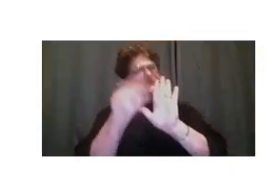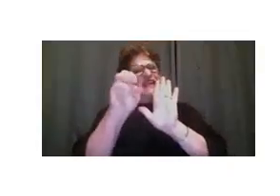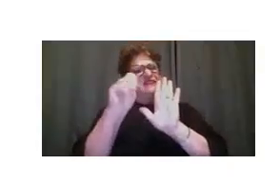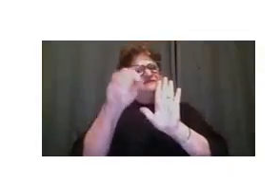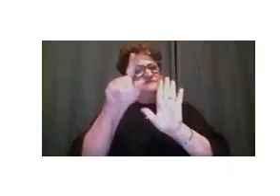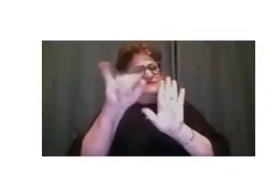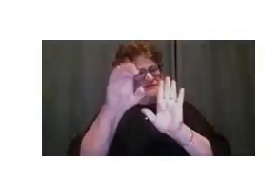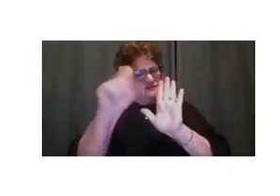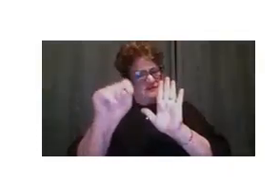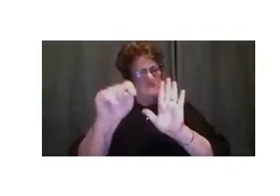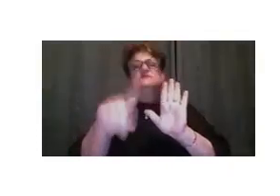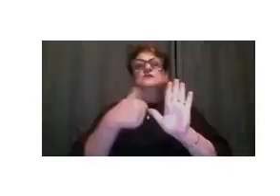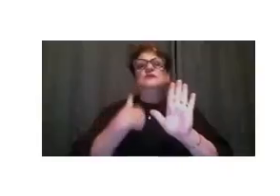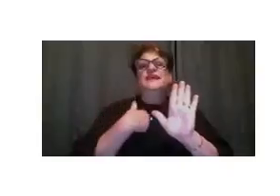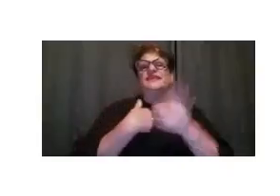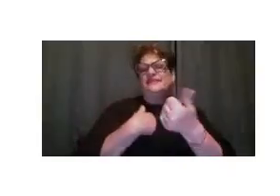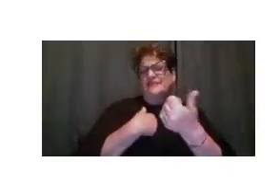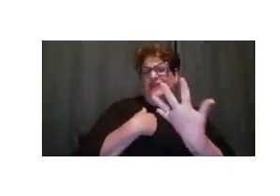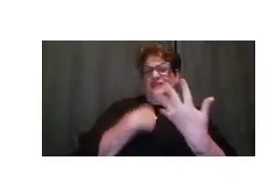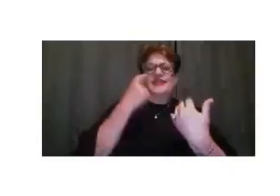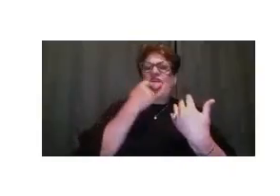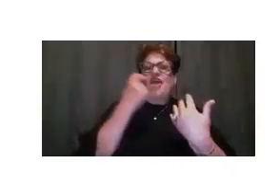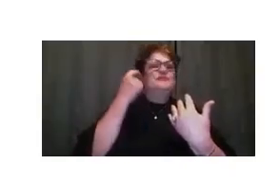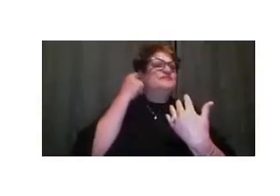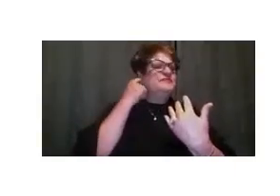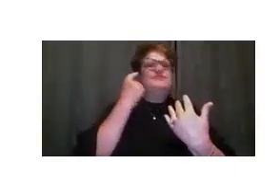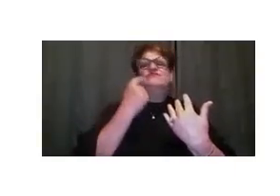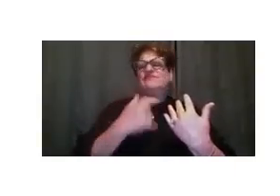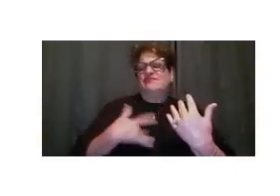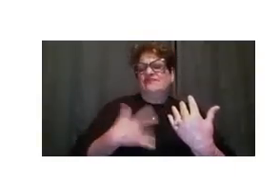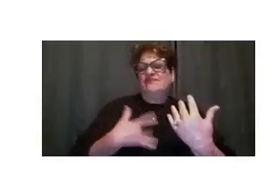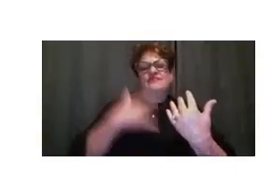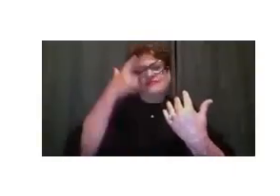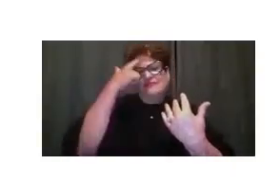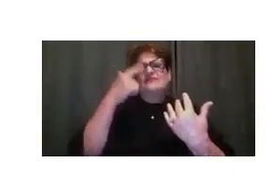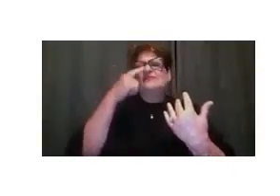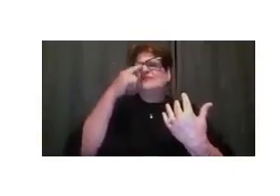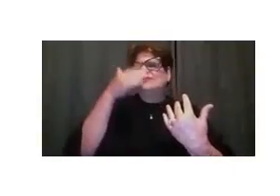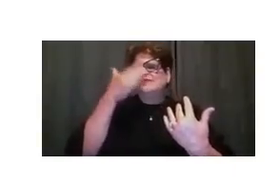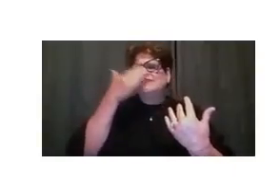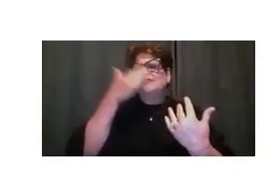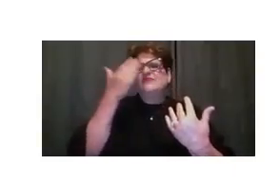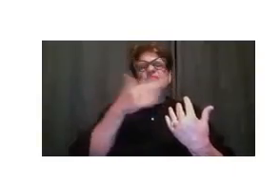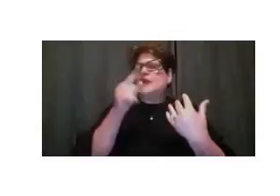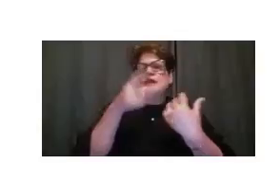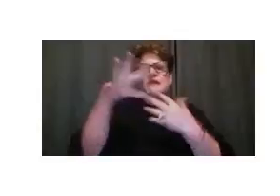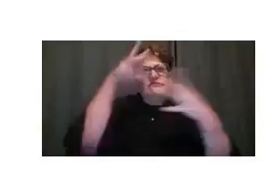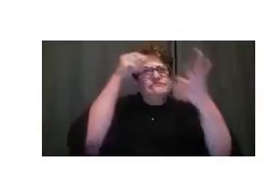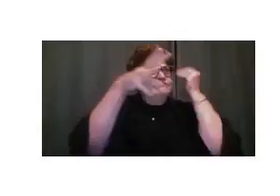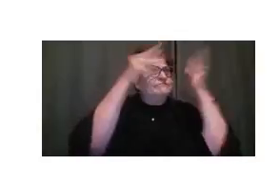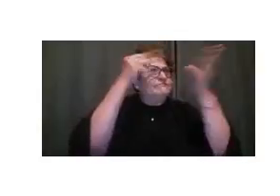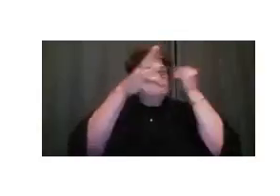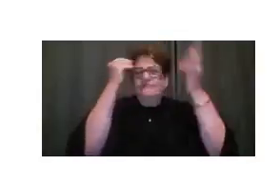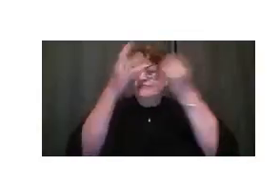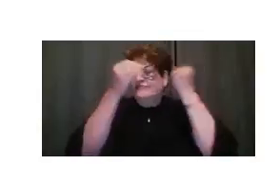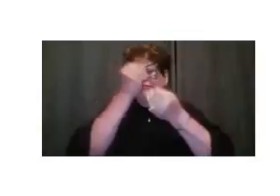senses, taste, hearing, sight, touch, and smell, our brains take in millions of bits of information every moment. If